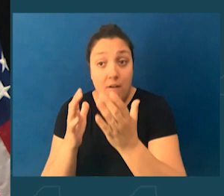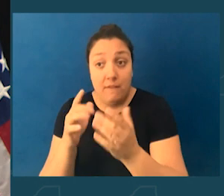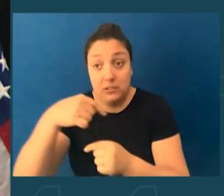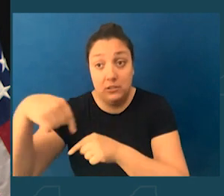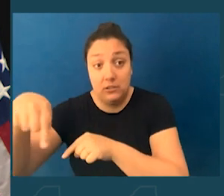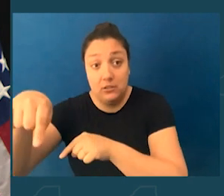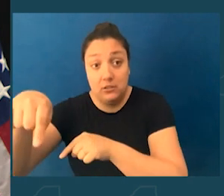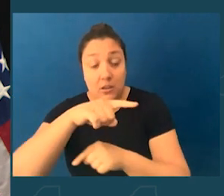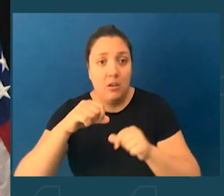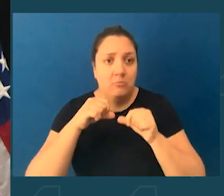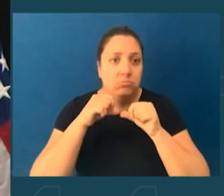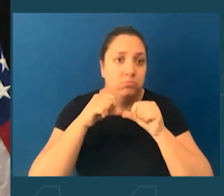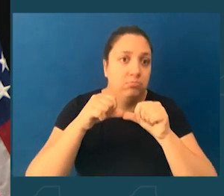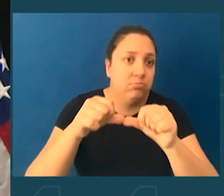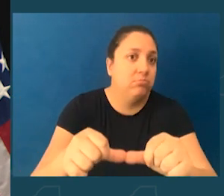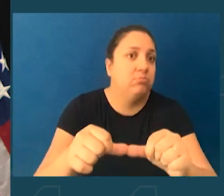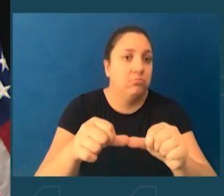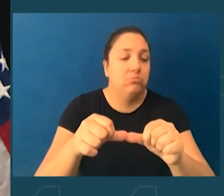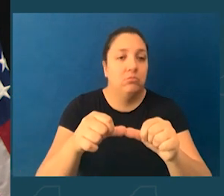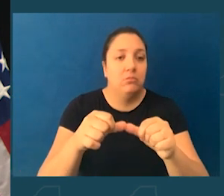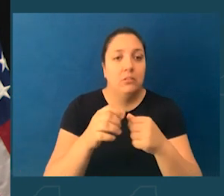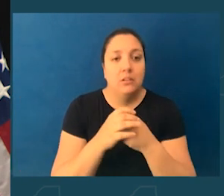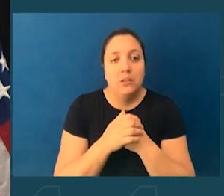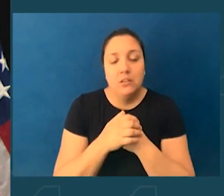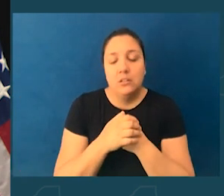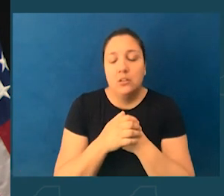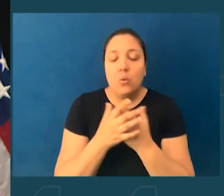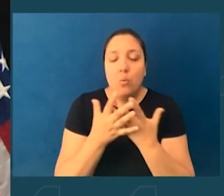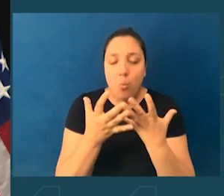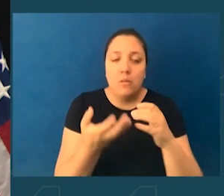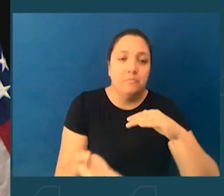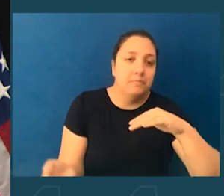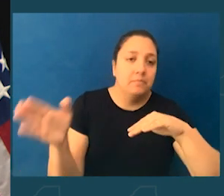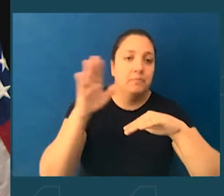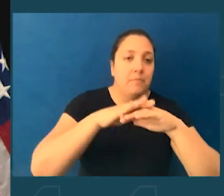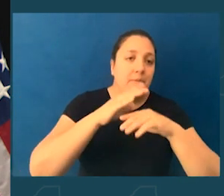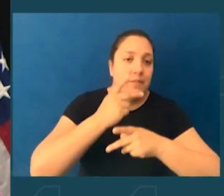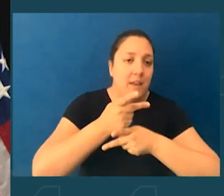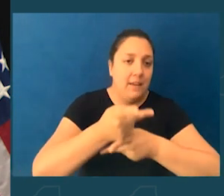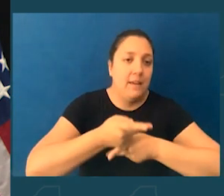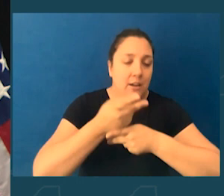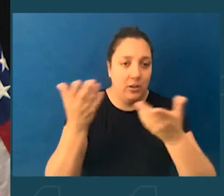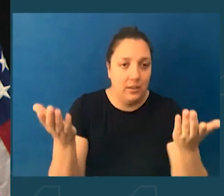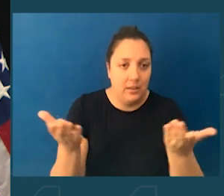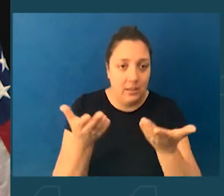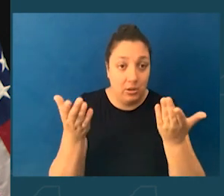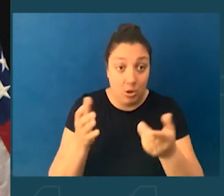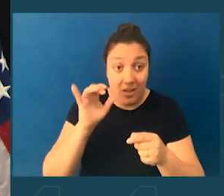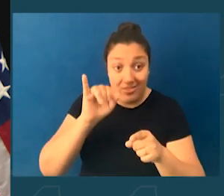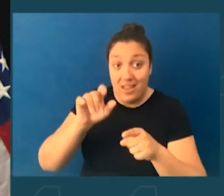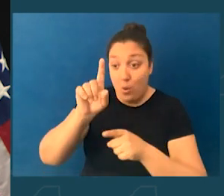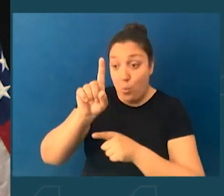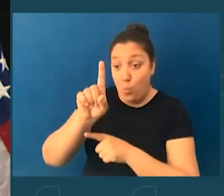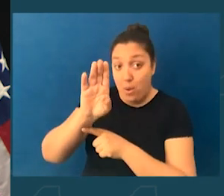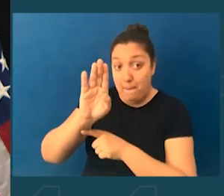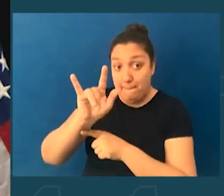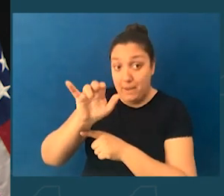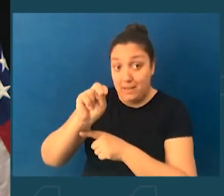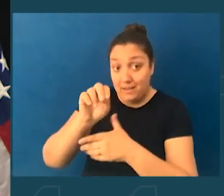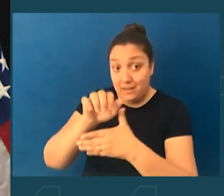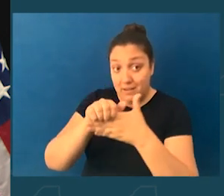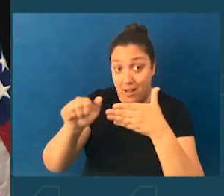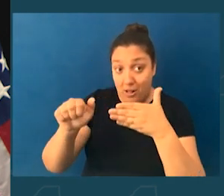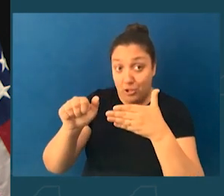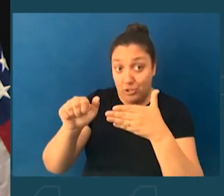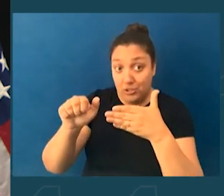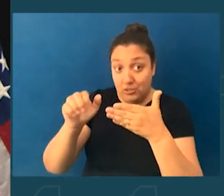of mental health care in New York State. Because of the $1 billion investment in this budget, significant gaps in mental health services will